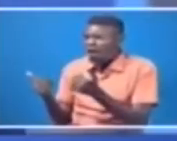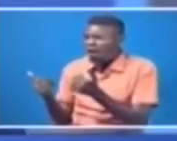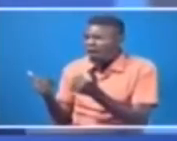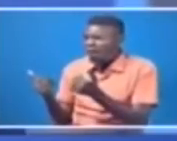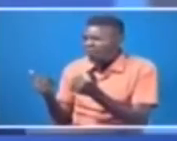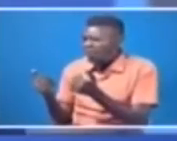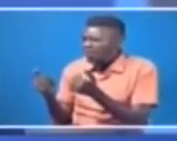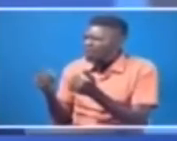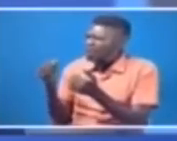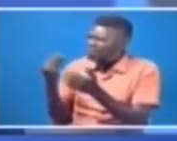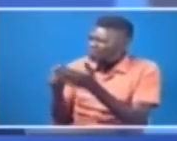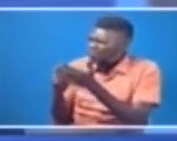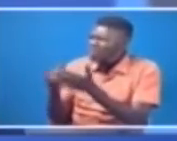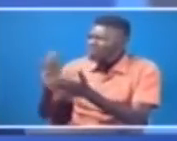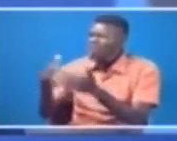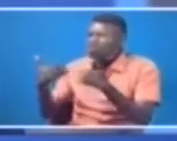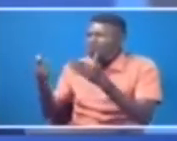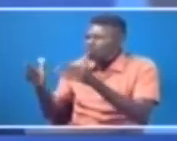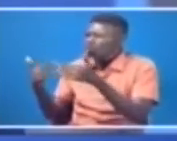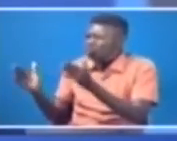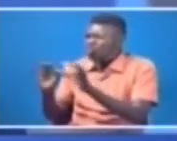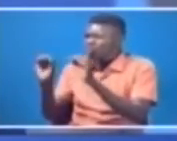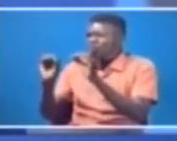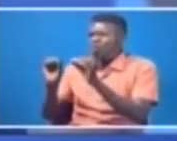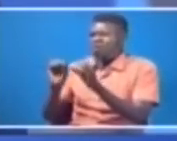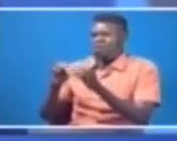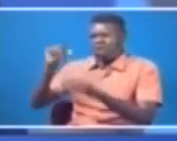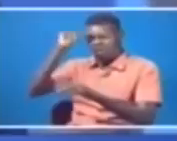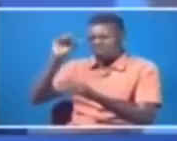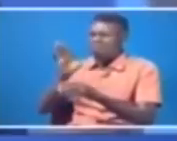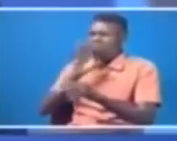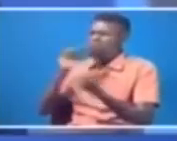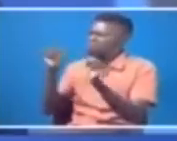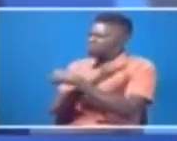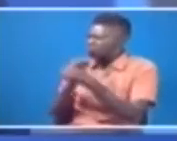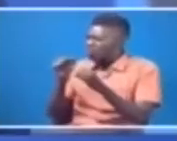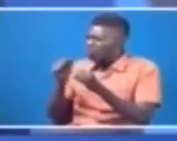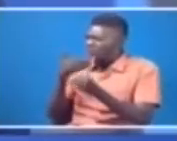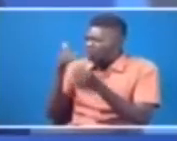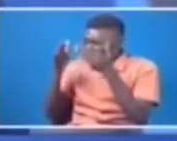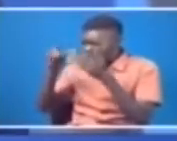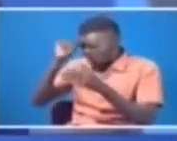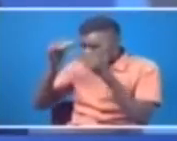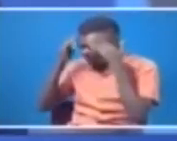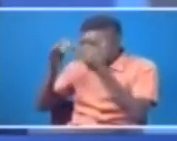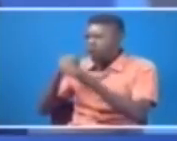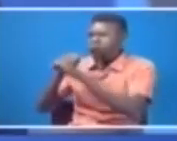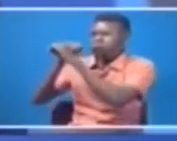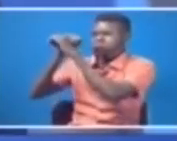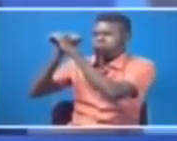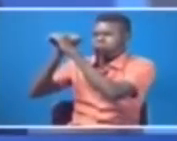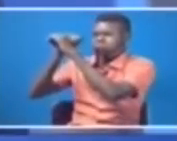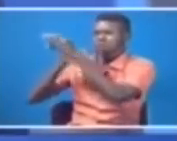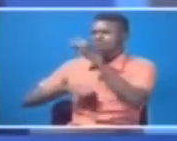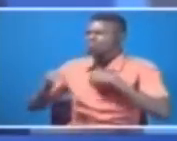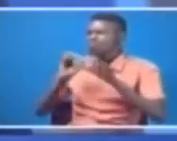many billions of shillings lost, would not need to borrow as much. If government would perhaps focus more on preventative measures, ensure we have a